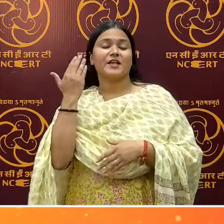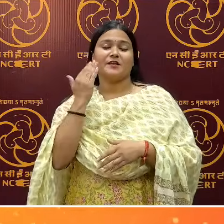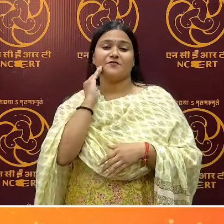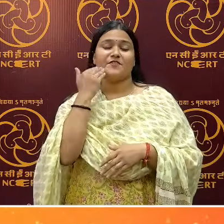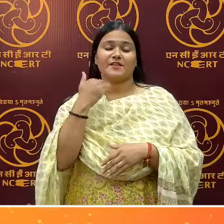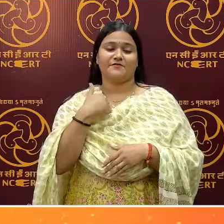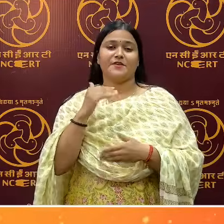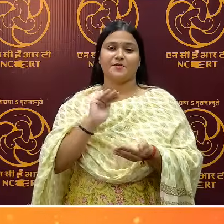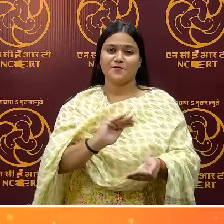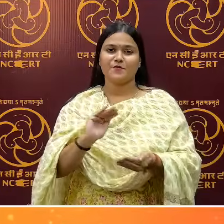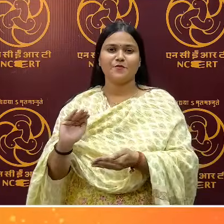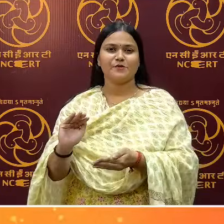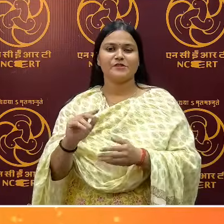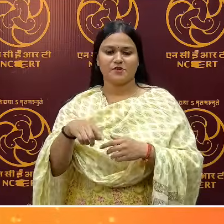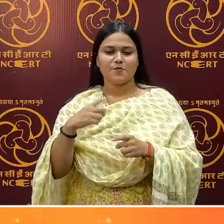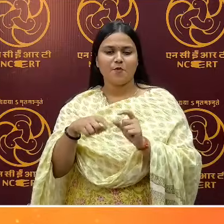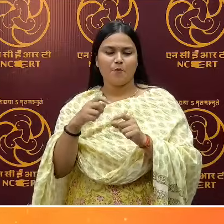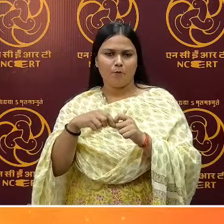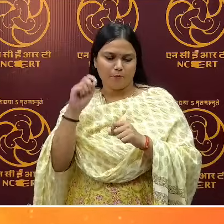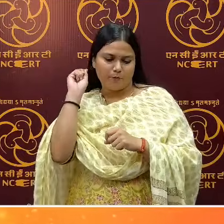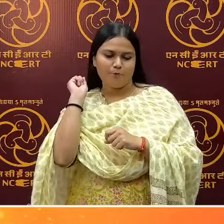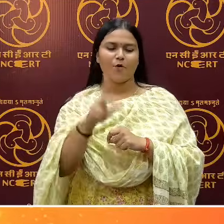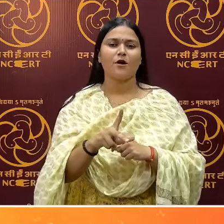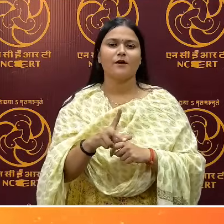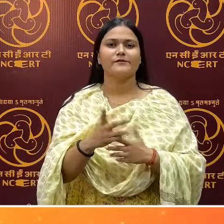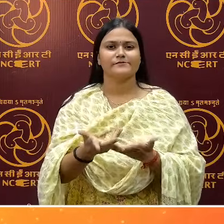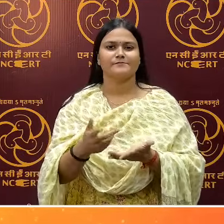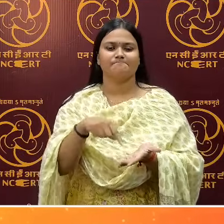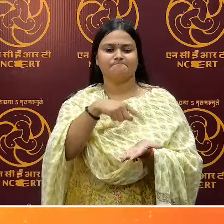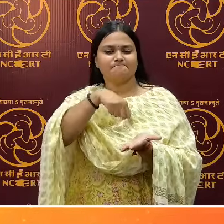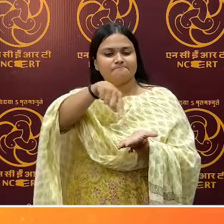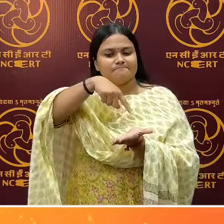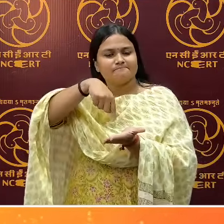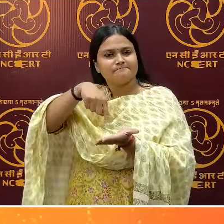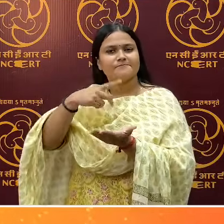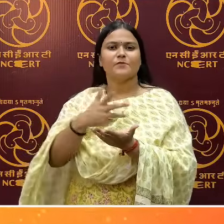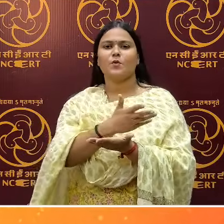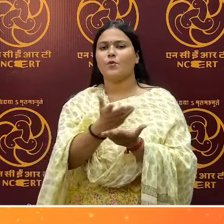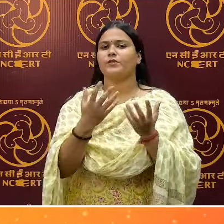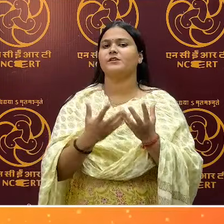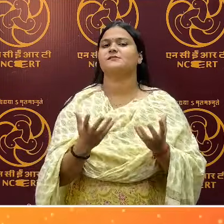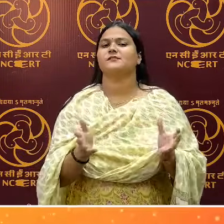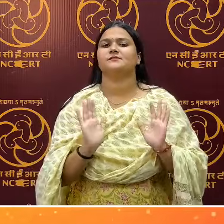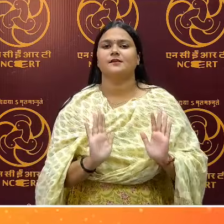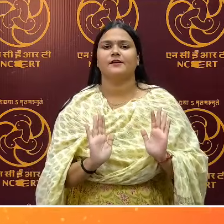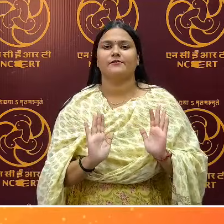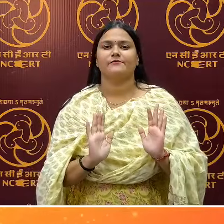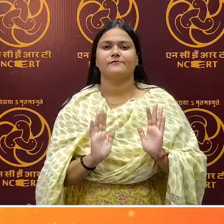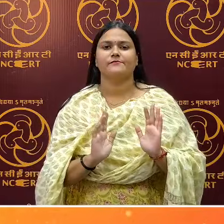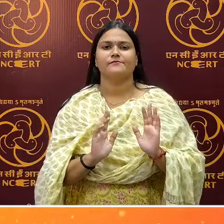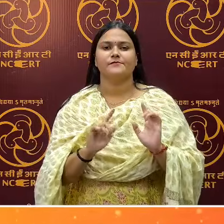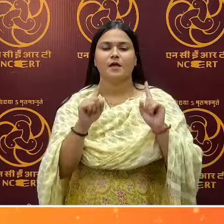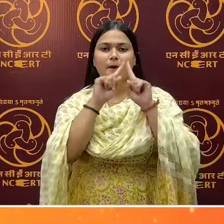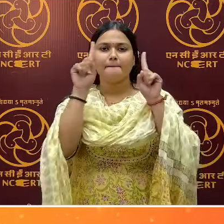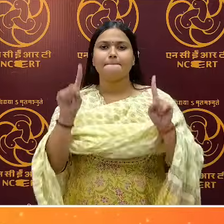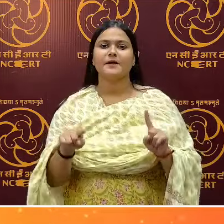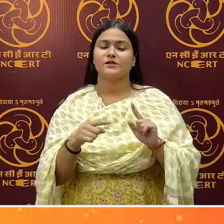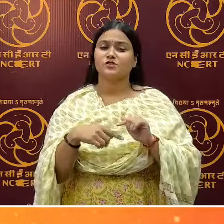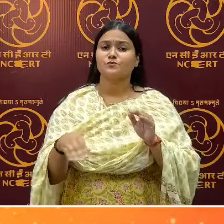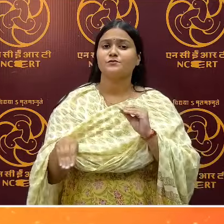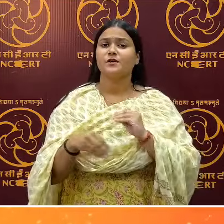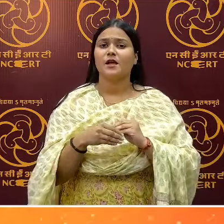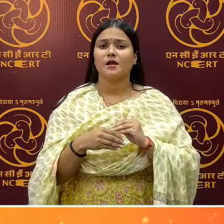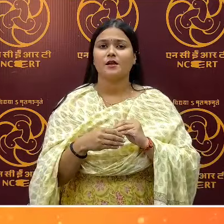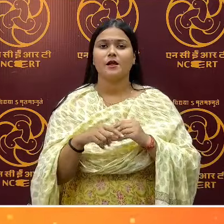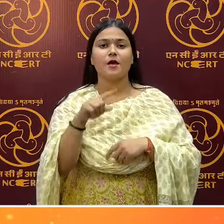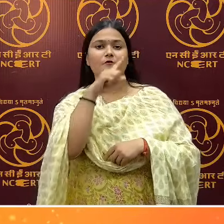these things, and even the new generation children, they are also playing with all these objects. Yes. In the picture you have added a fan and